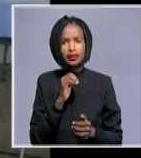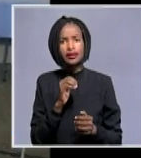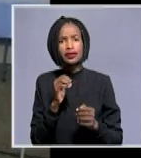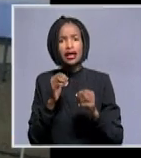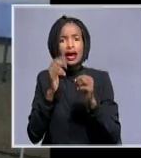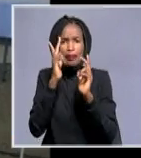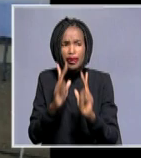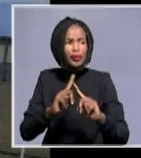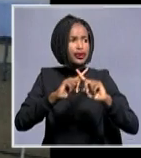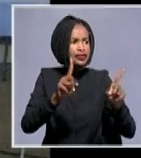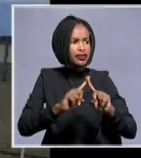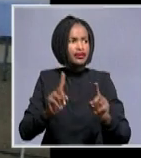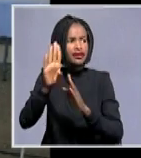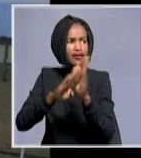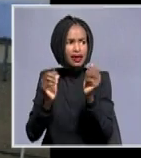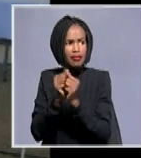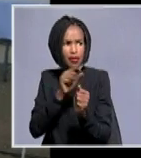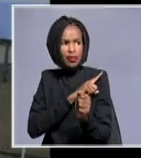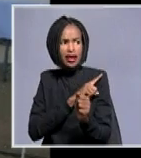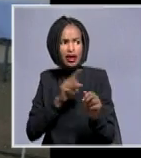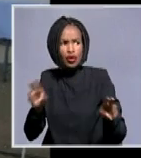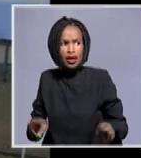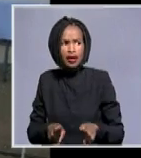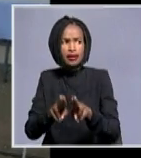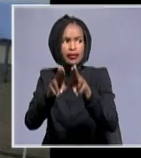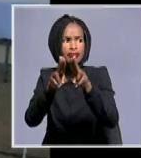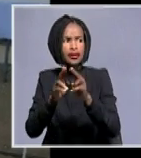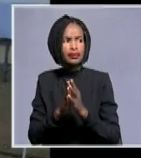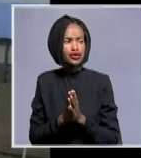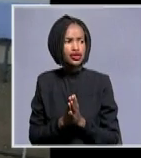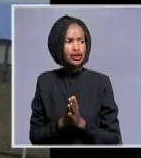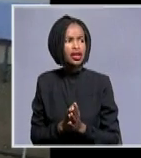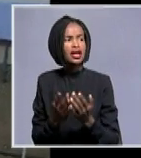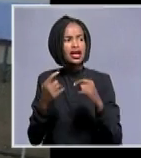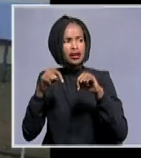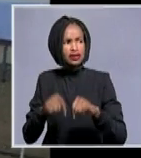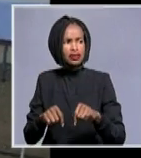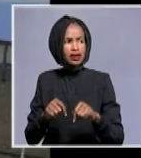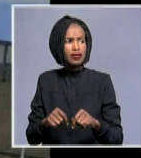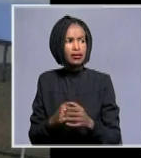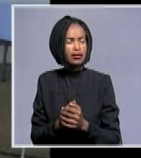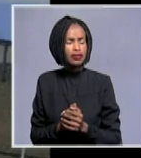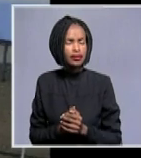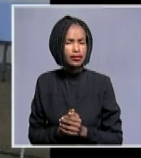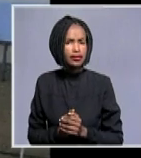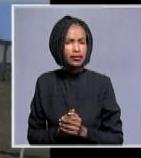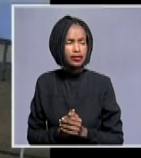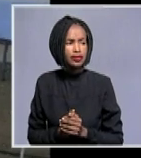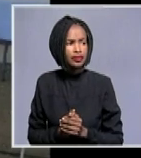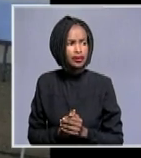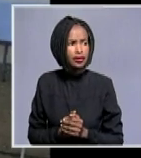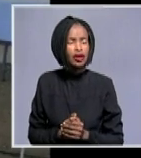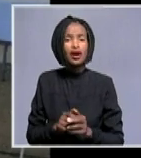coming together in the spirit of Harambe with a clear and common objective of